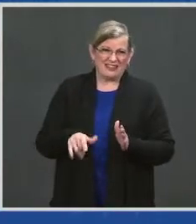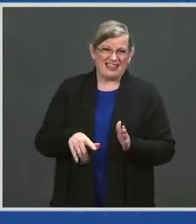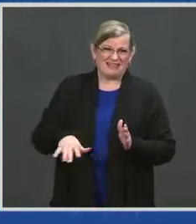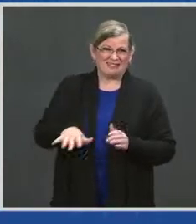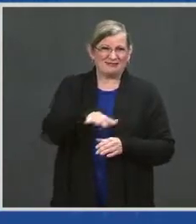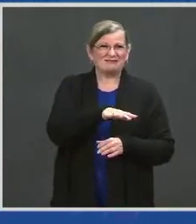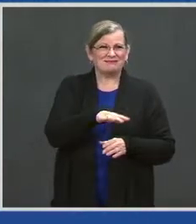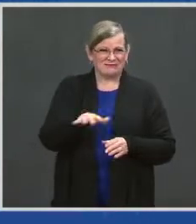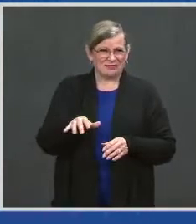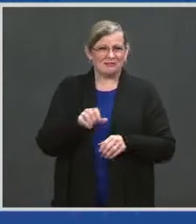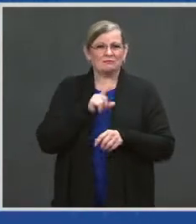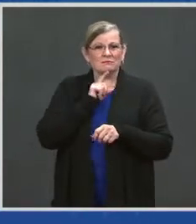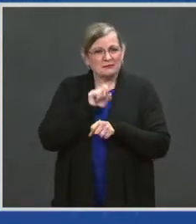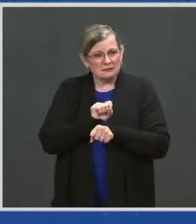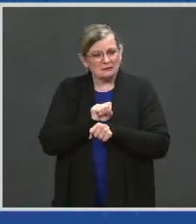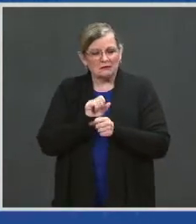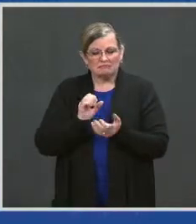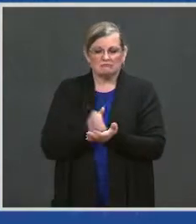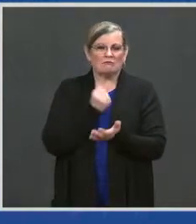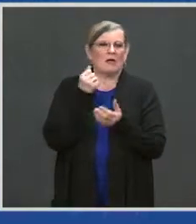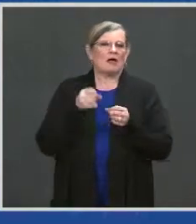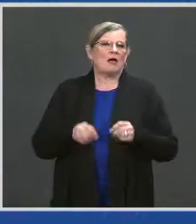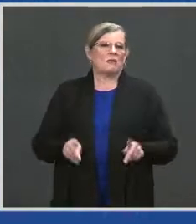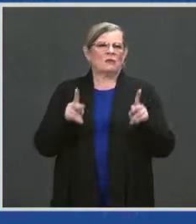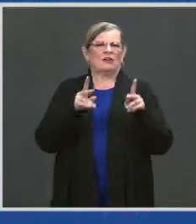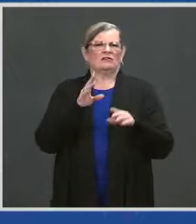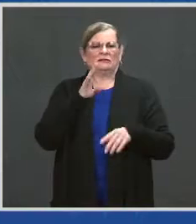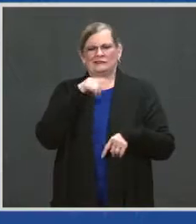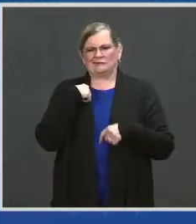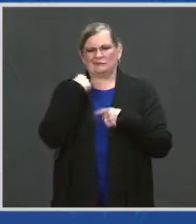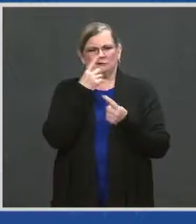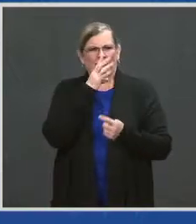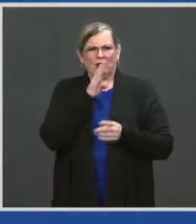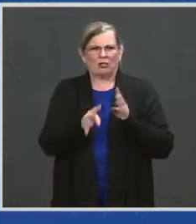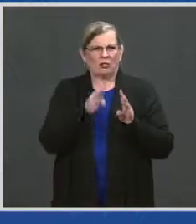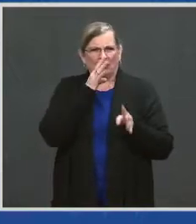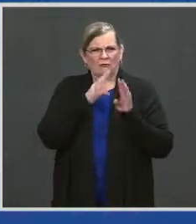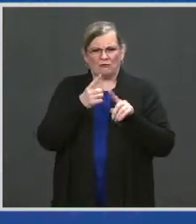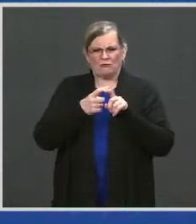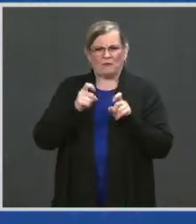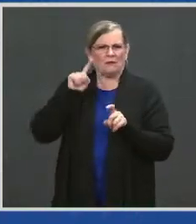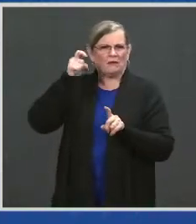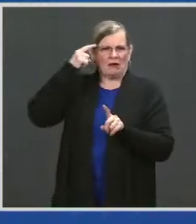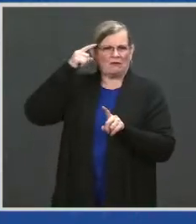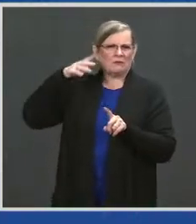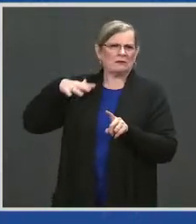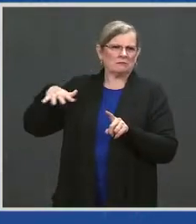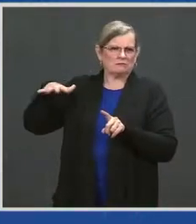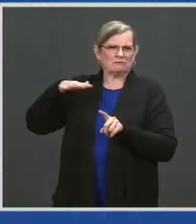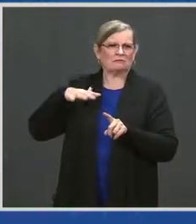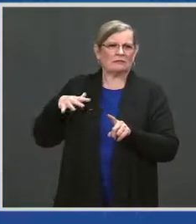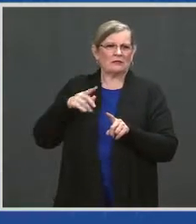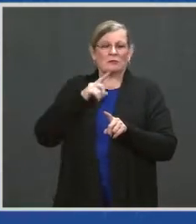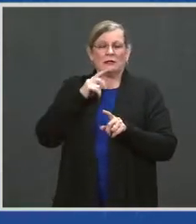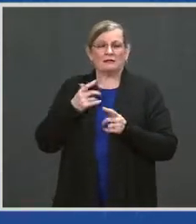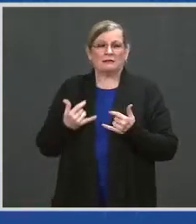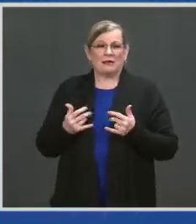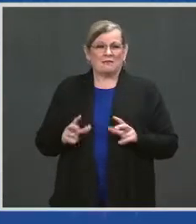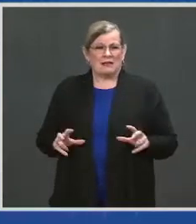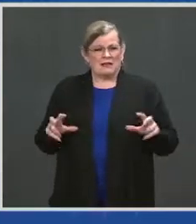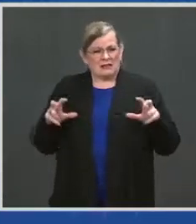much too long by our government. It's a once-in-a-generation investment in our economic future, a chance to win the